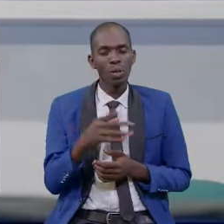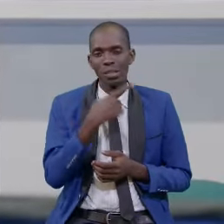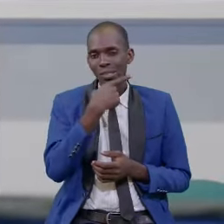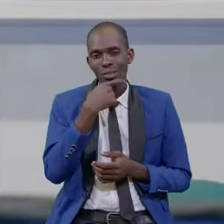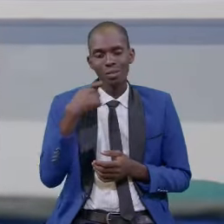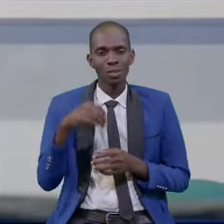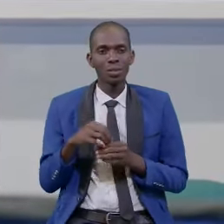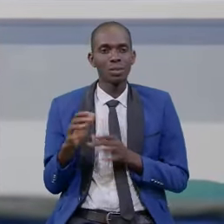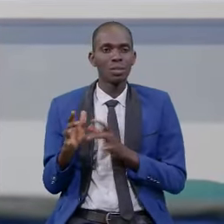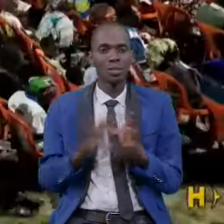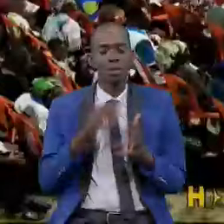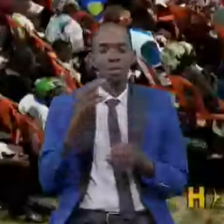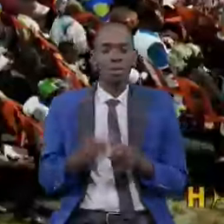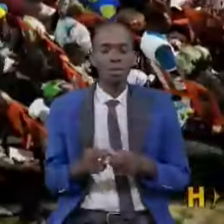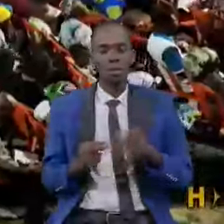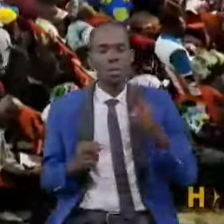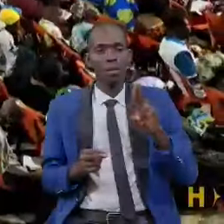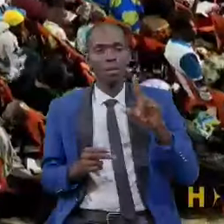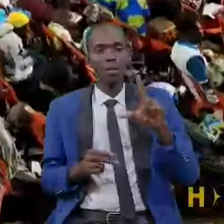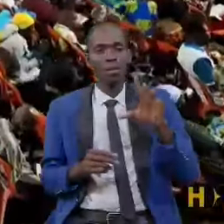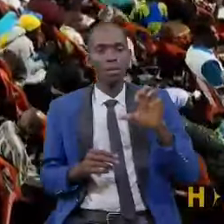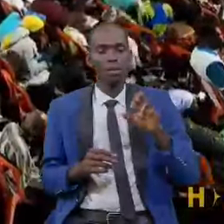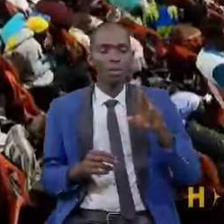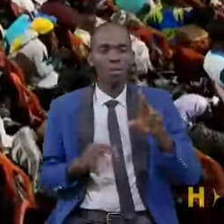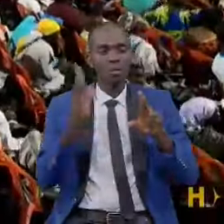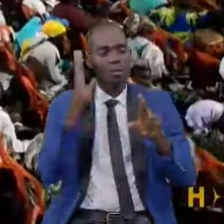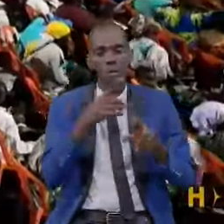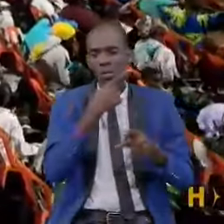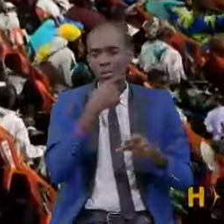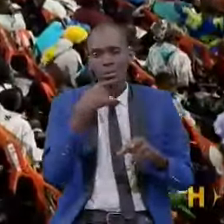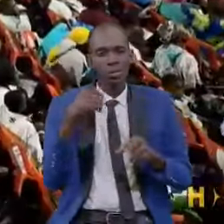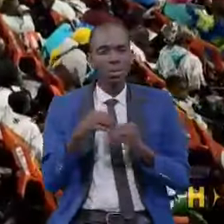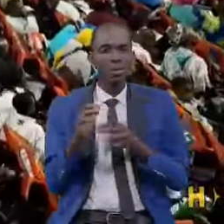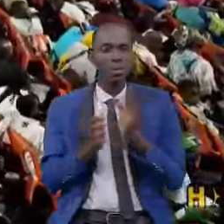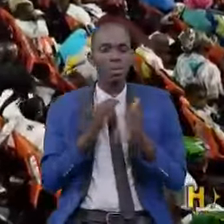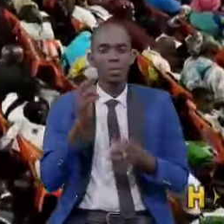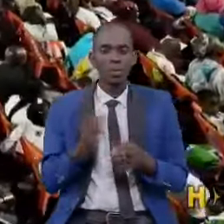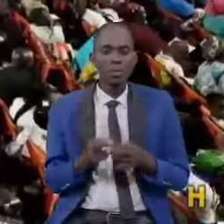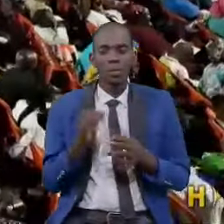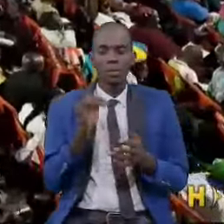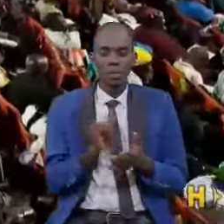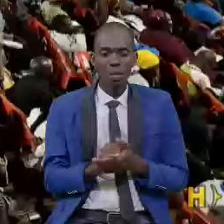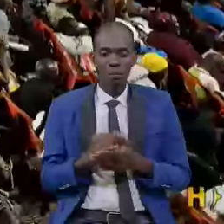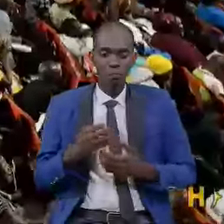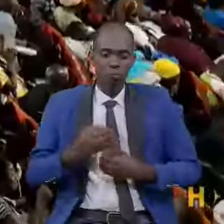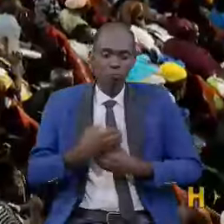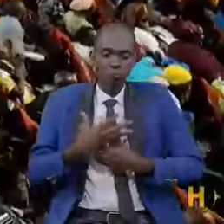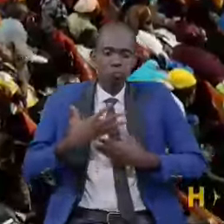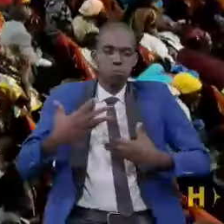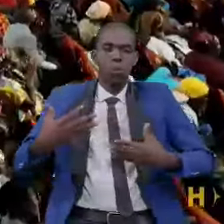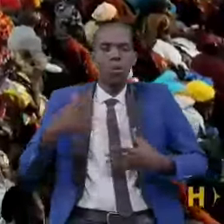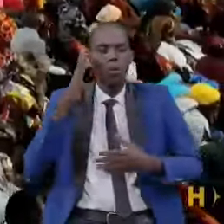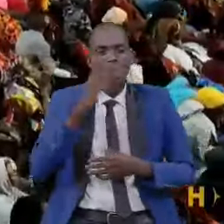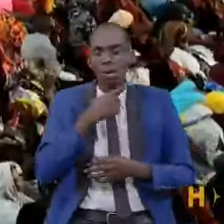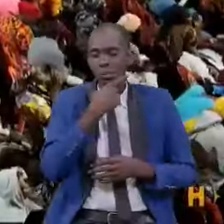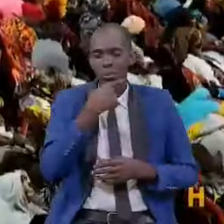Ulcer were dry up. That swelling, that tumor will dry up. And everything